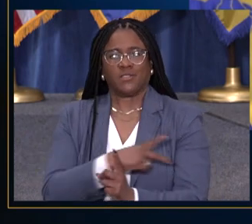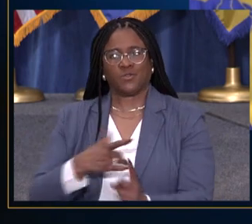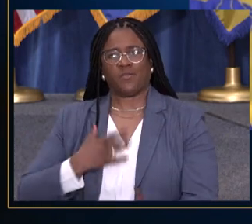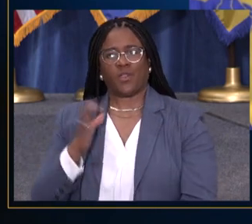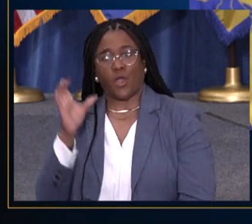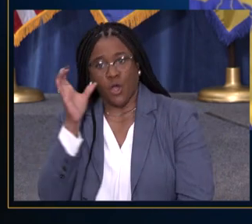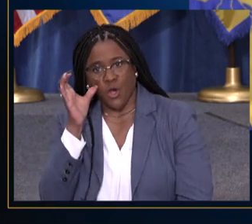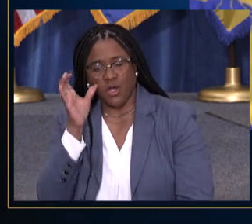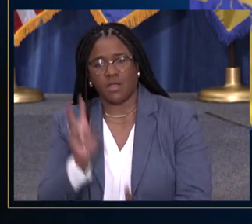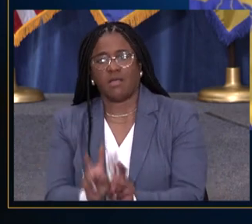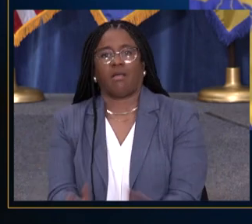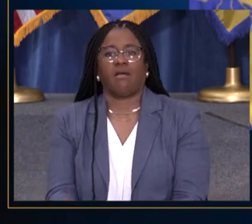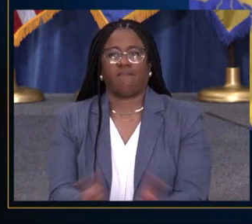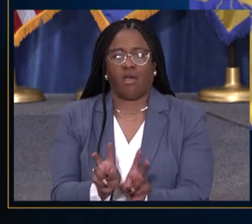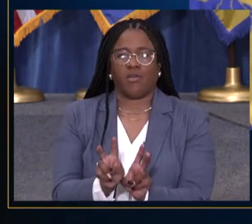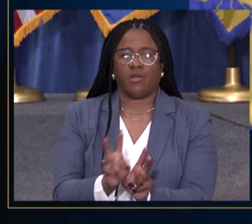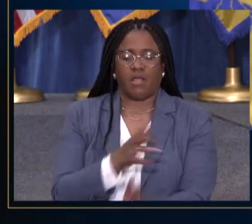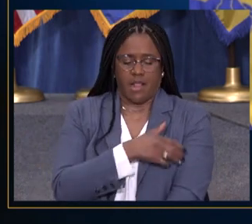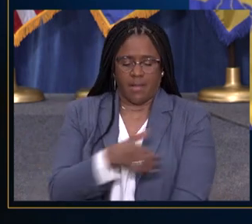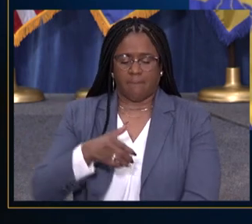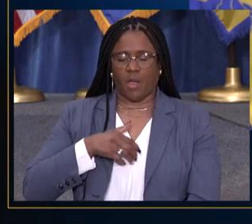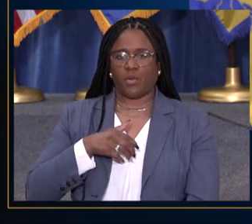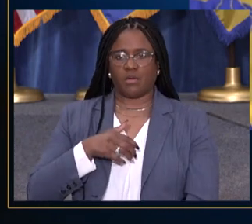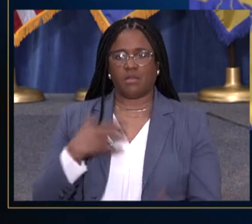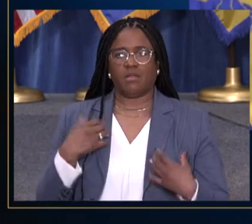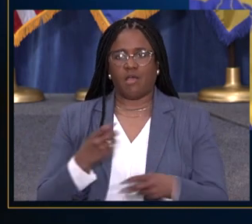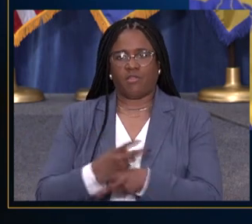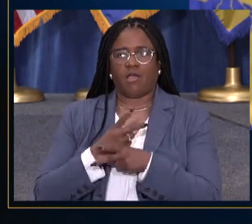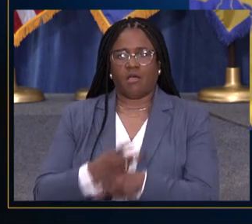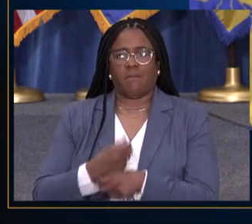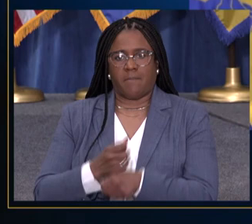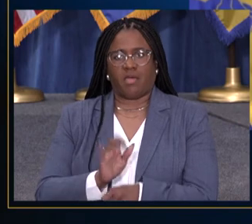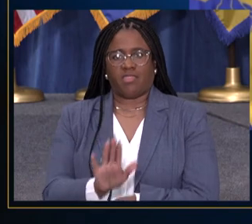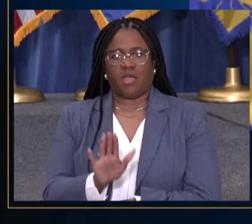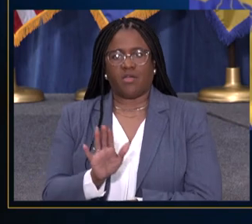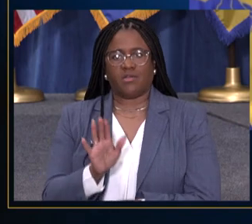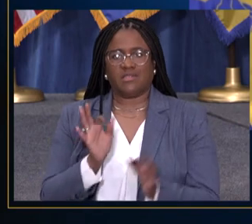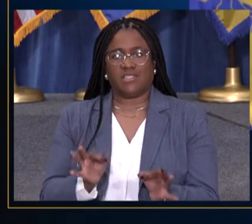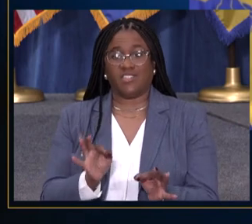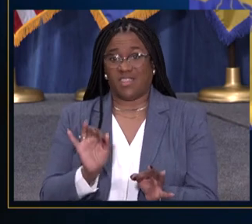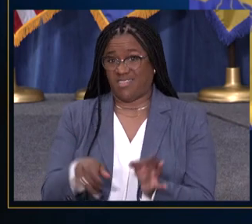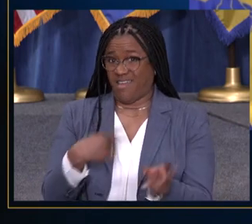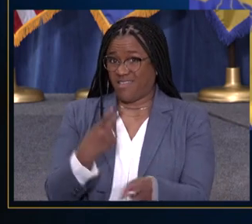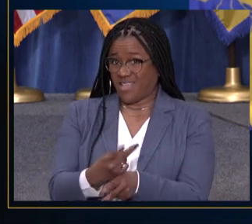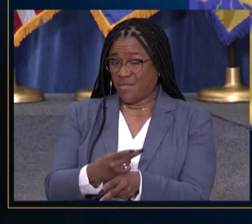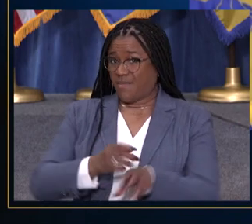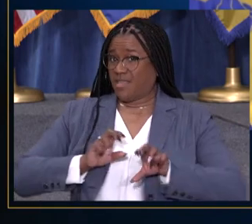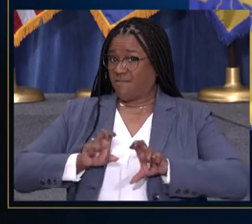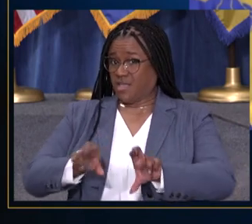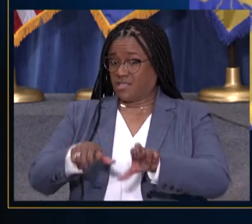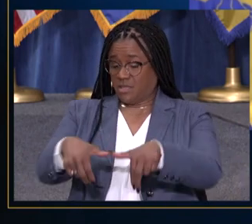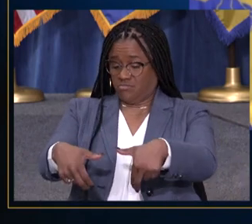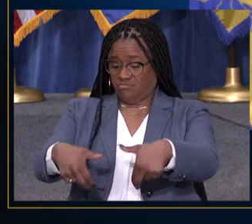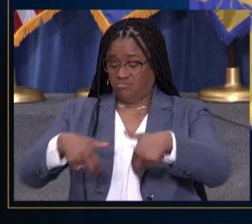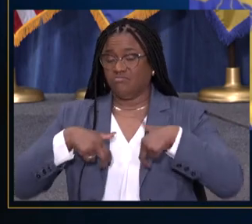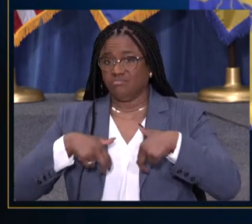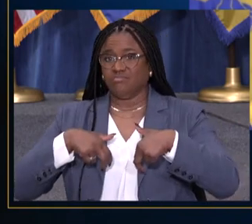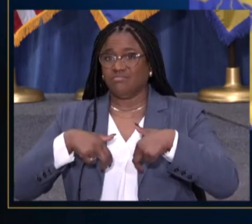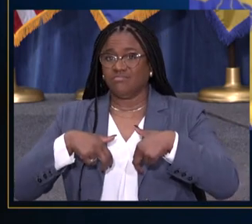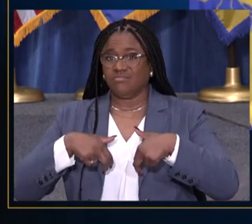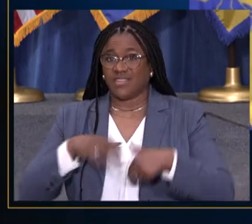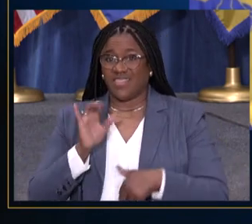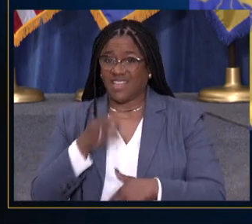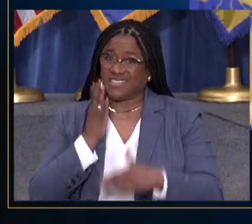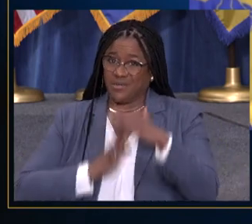valued, and empowered in healthcare decisions. That type of investment in culture